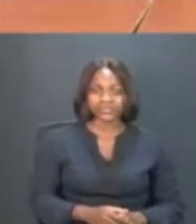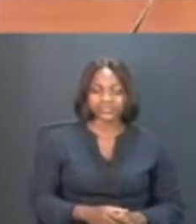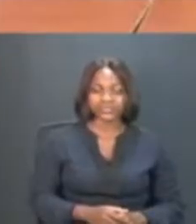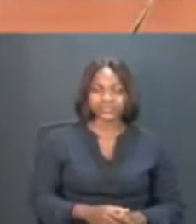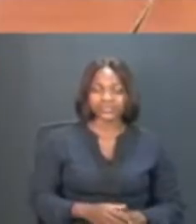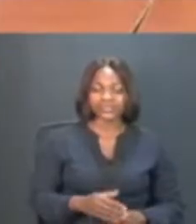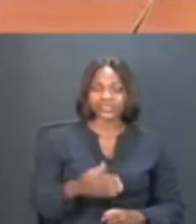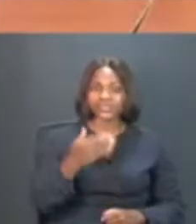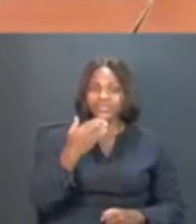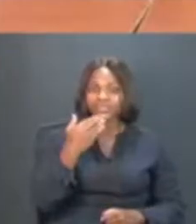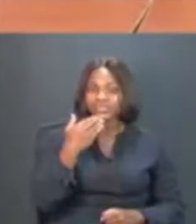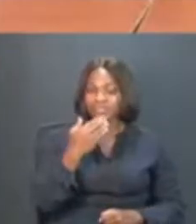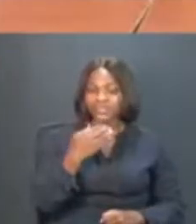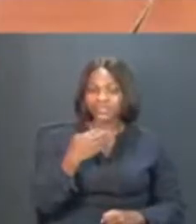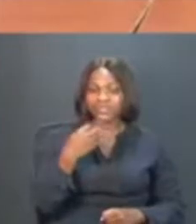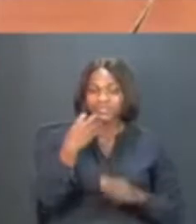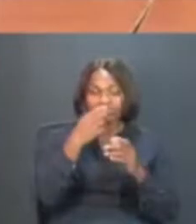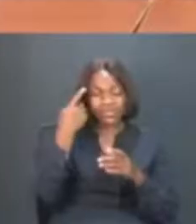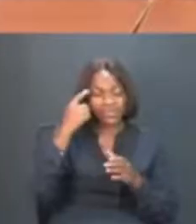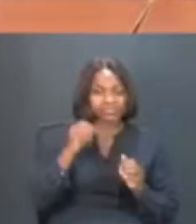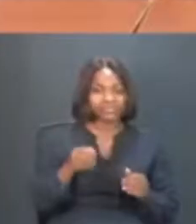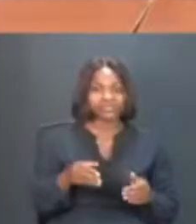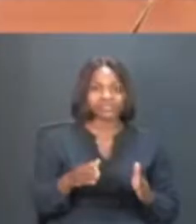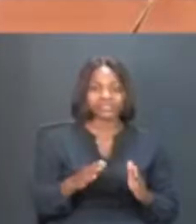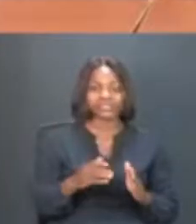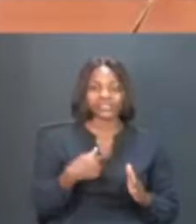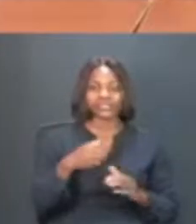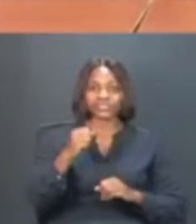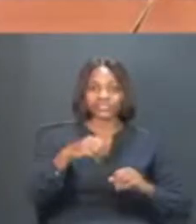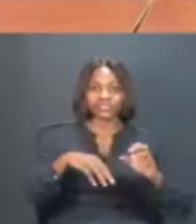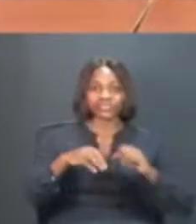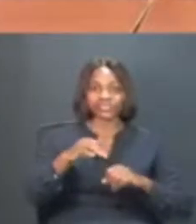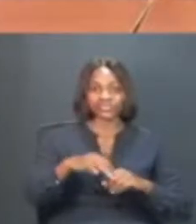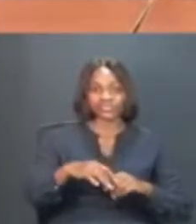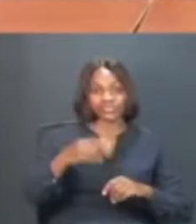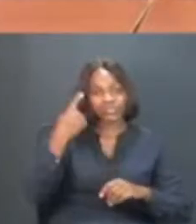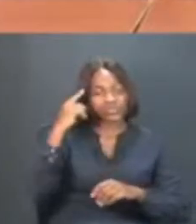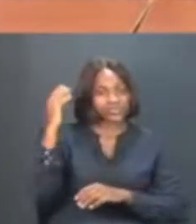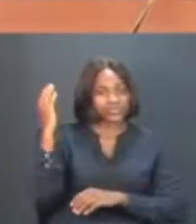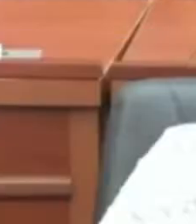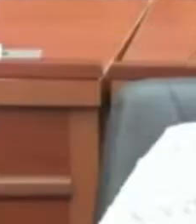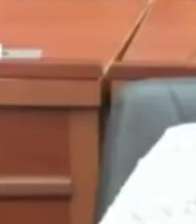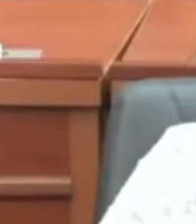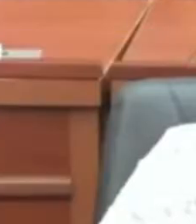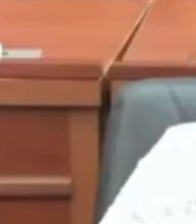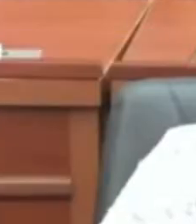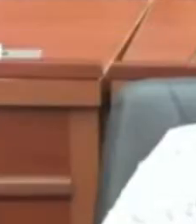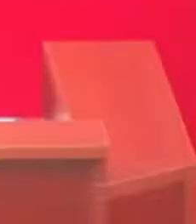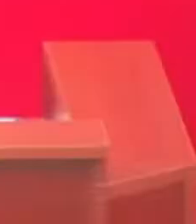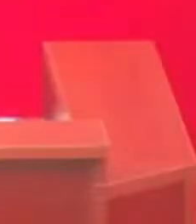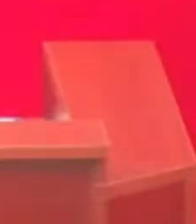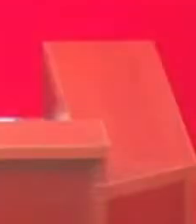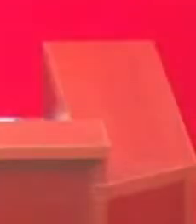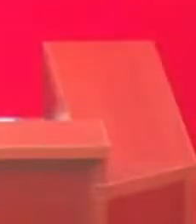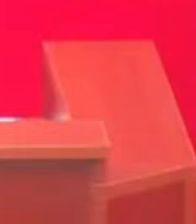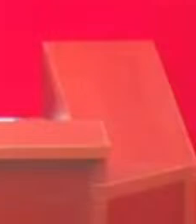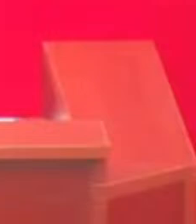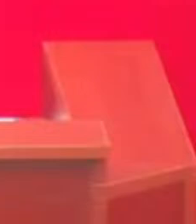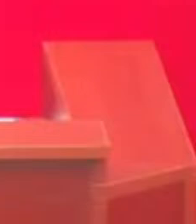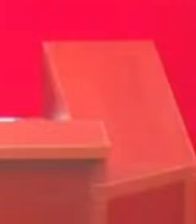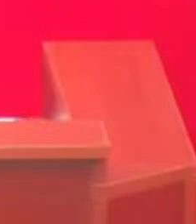I will say, Mr. Speaker, thank you for permitting me to contribute a little to this statement. Yes, now